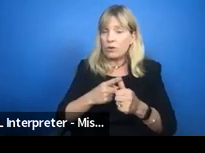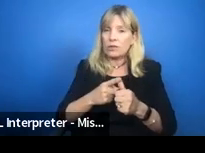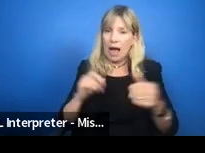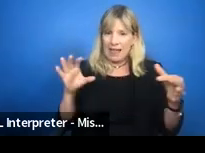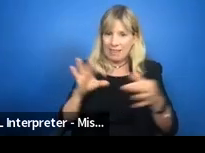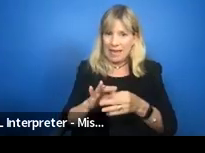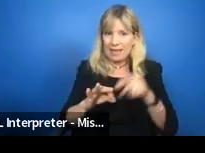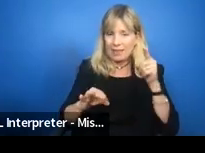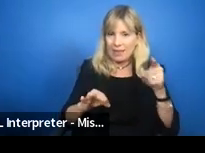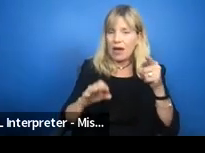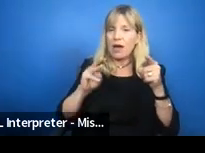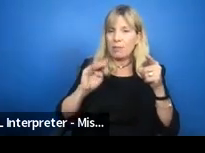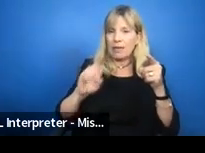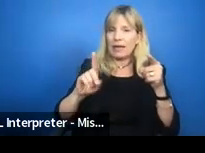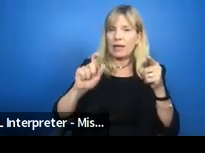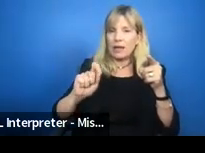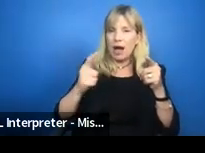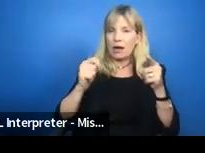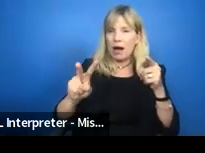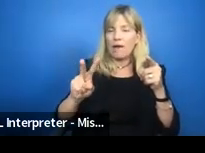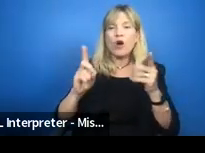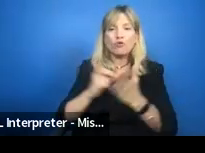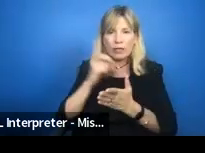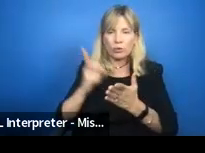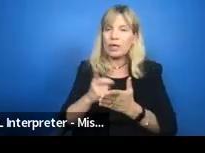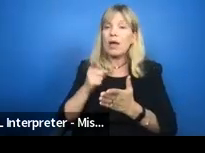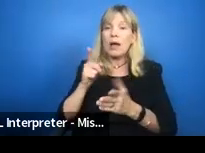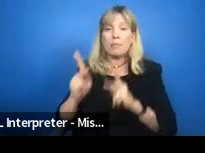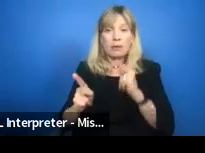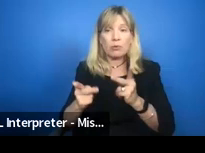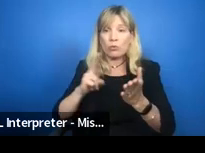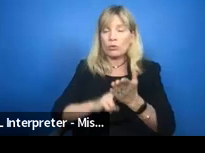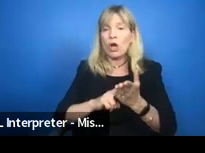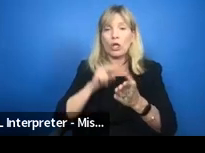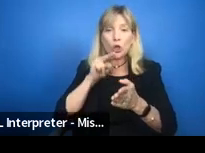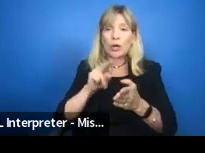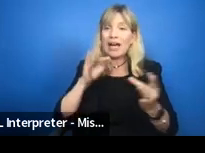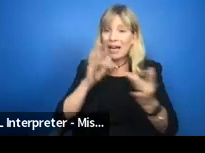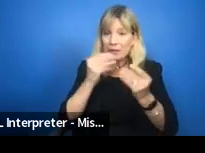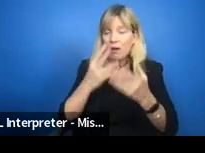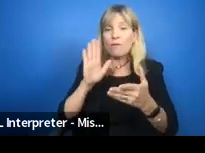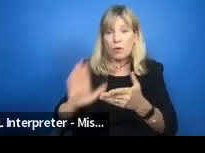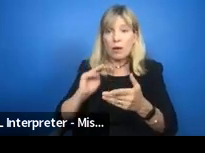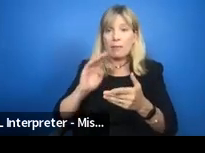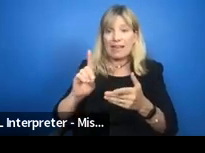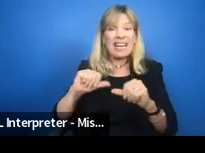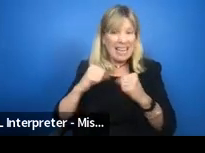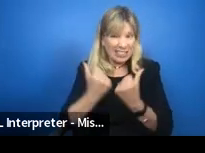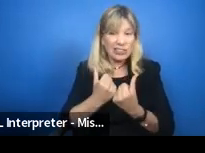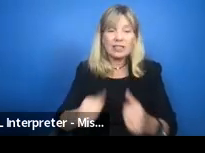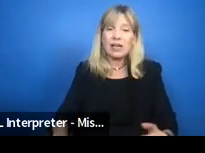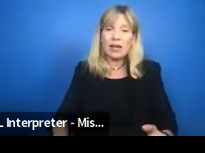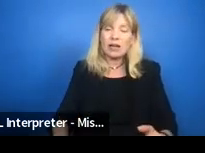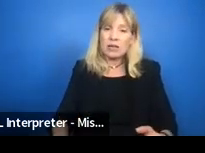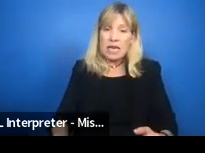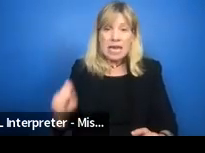linked the Medicaid.gov directory where enrollees can go to look up contact information for their Medicaid agency